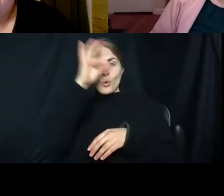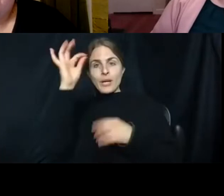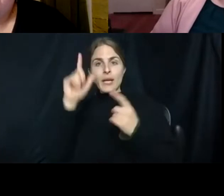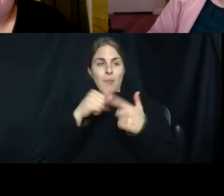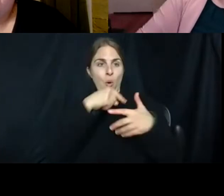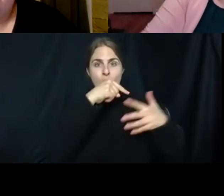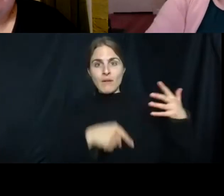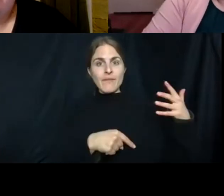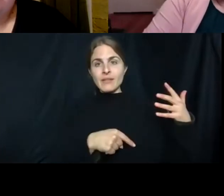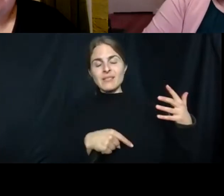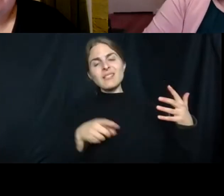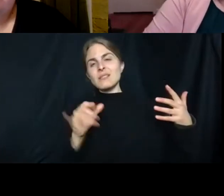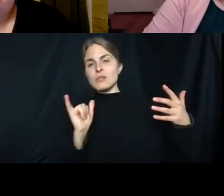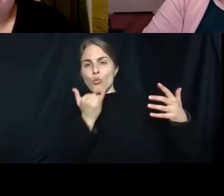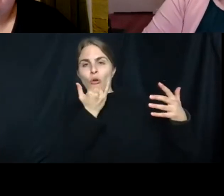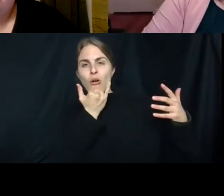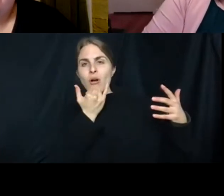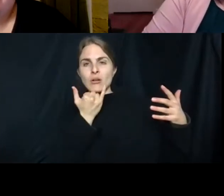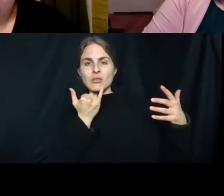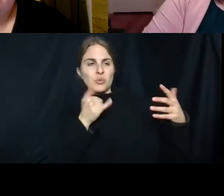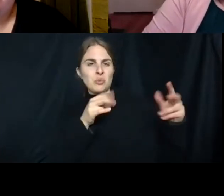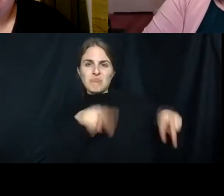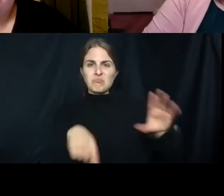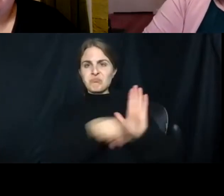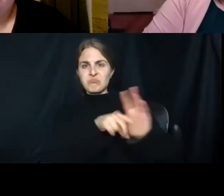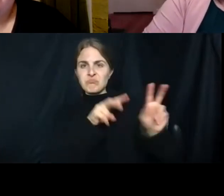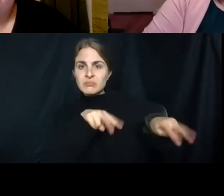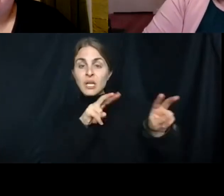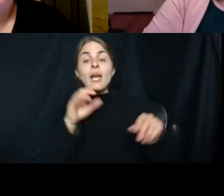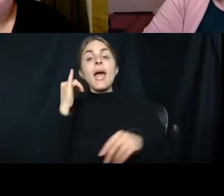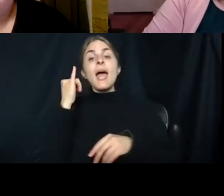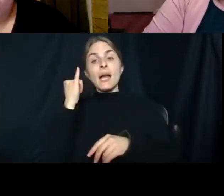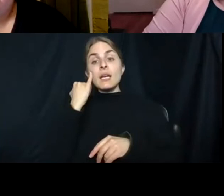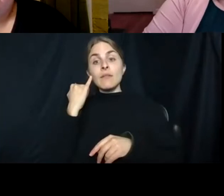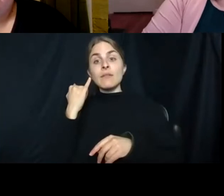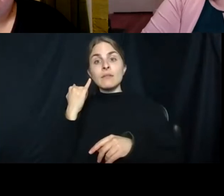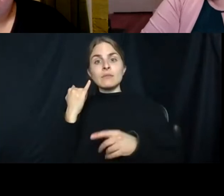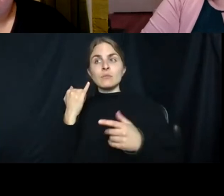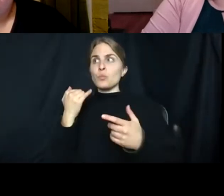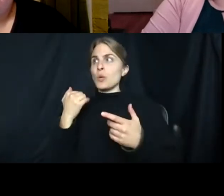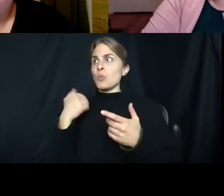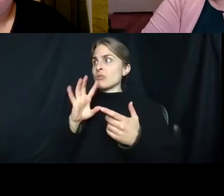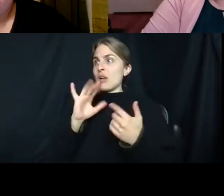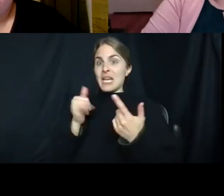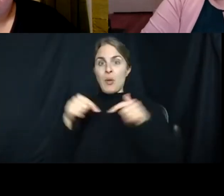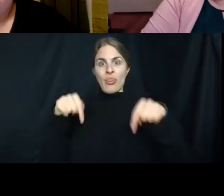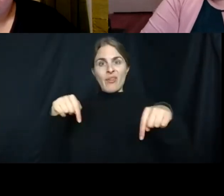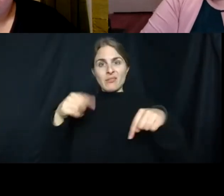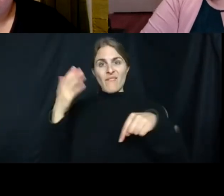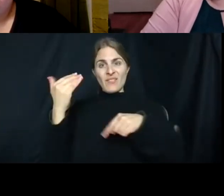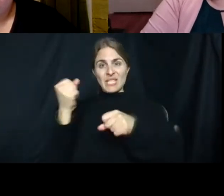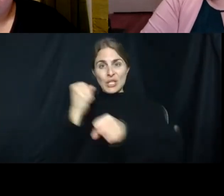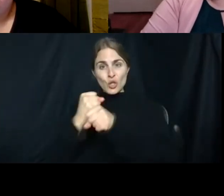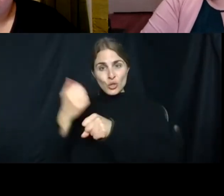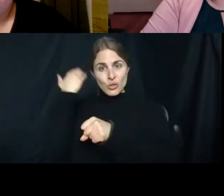wrong, right? Like, it's still so wrong. And in reality, if we were having this talk, 15 years ago, I wouldn't